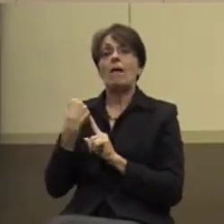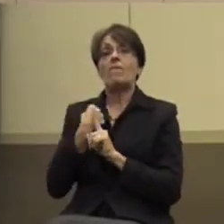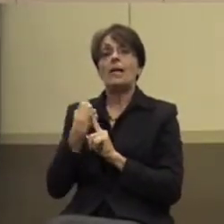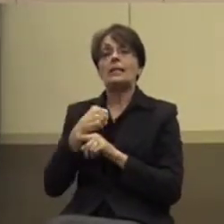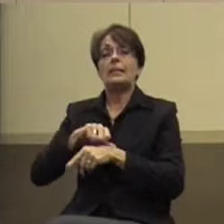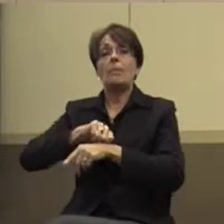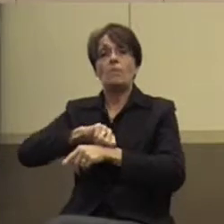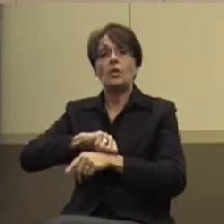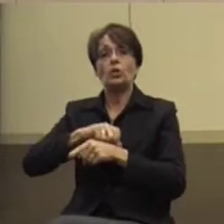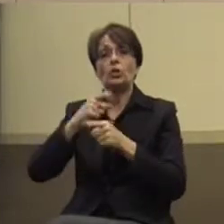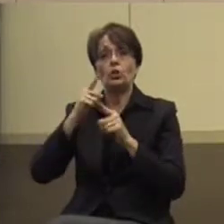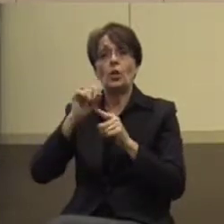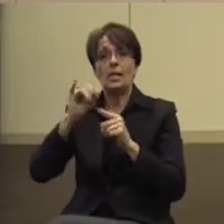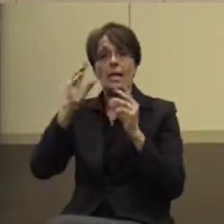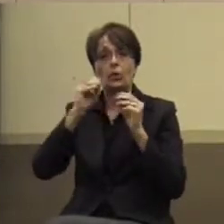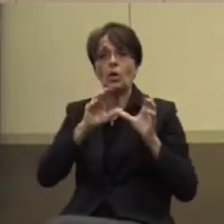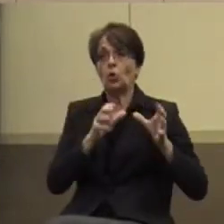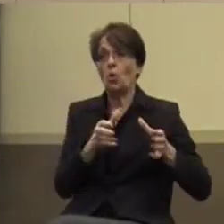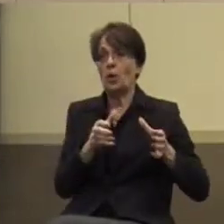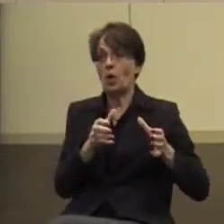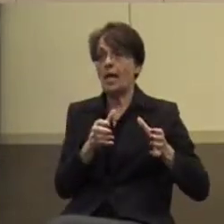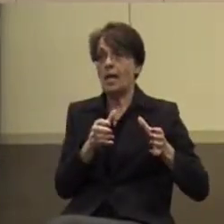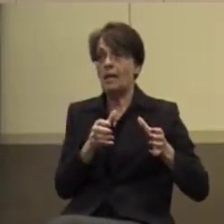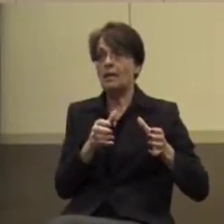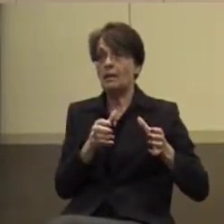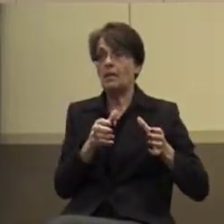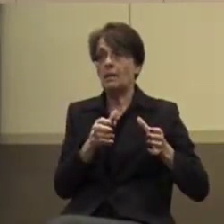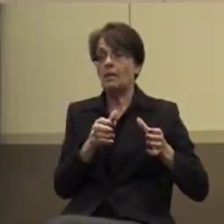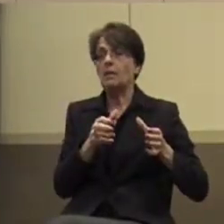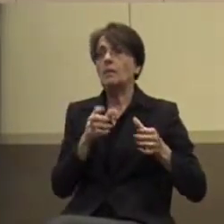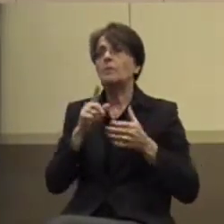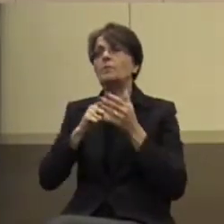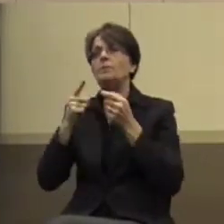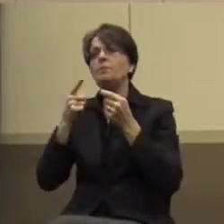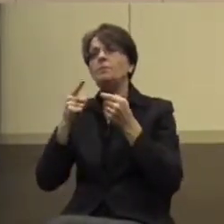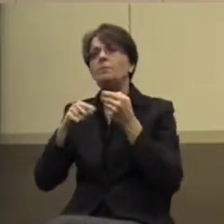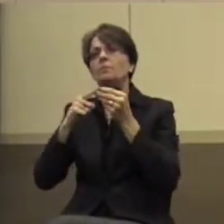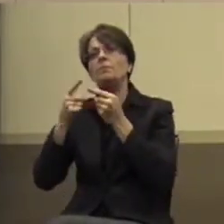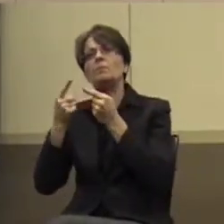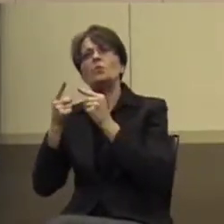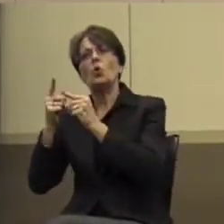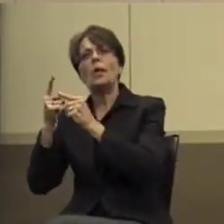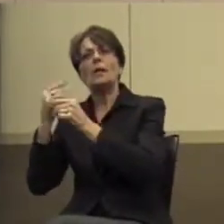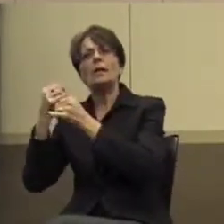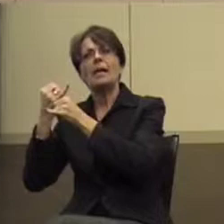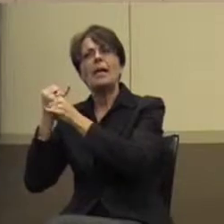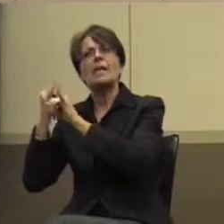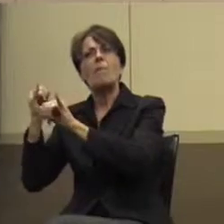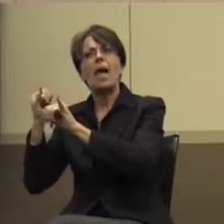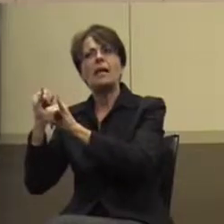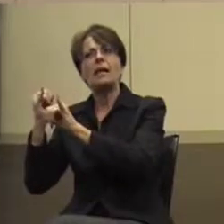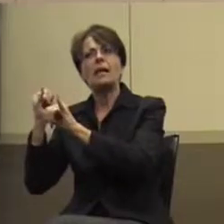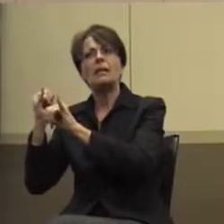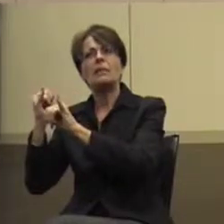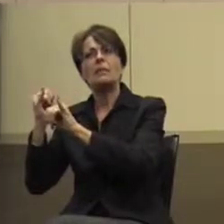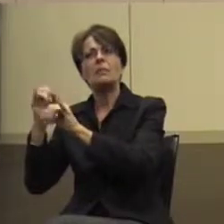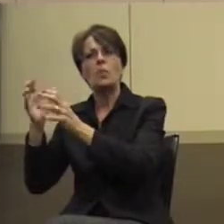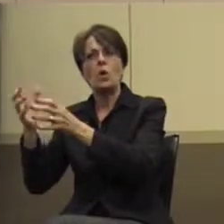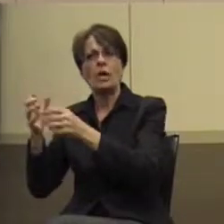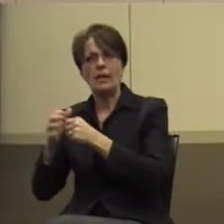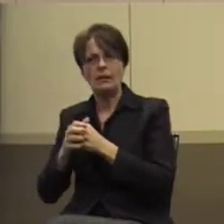self-hits and or pinches during that instructional period. What about during the independent periods?